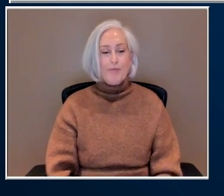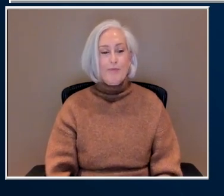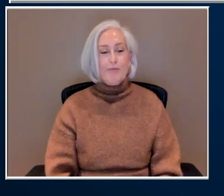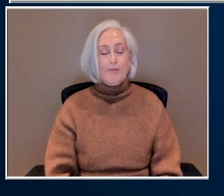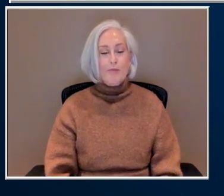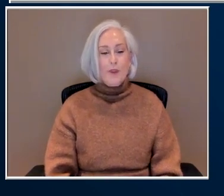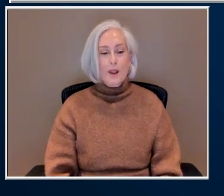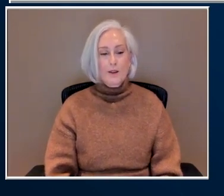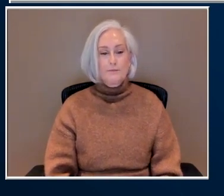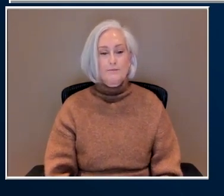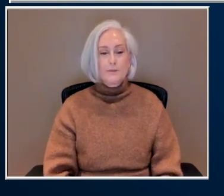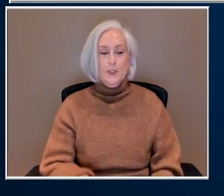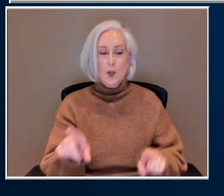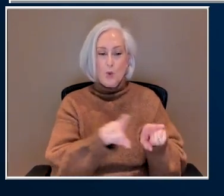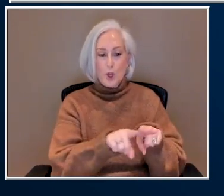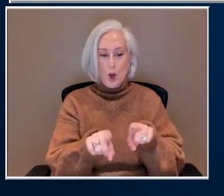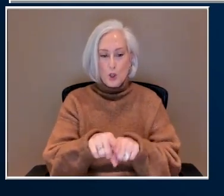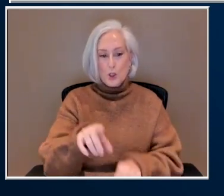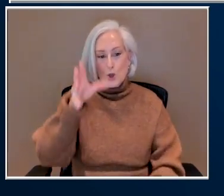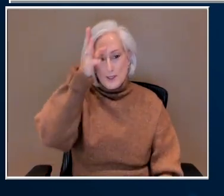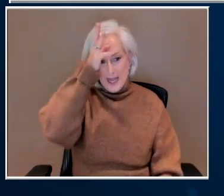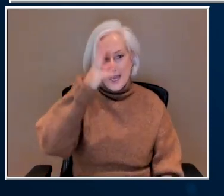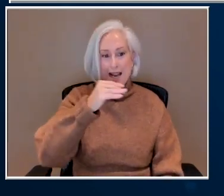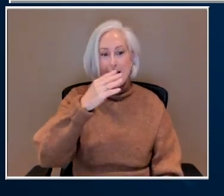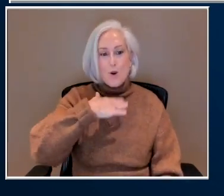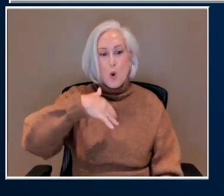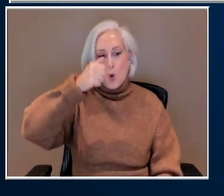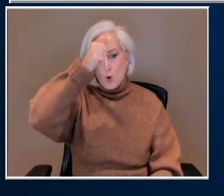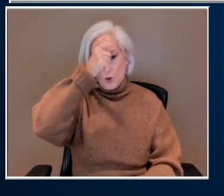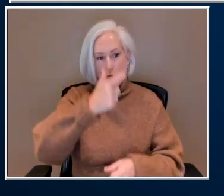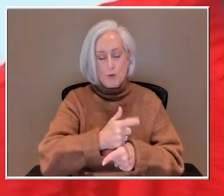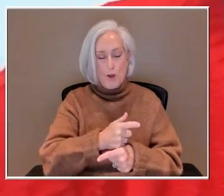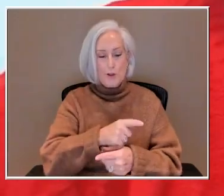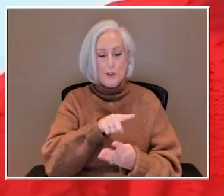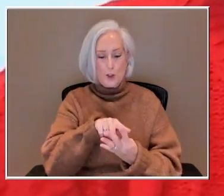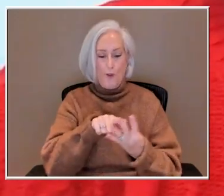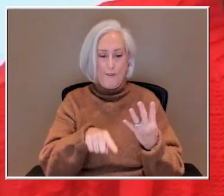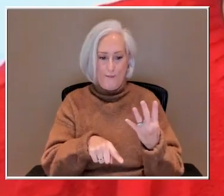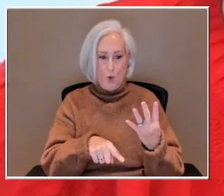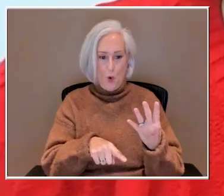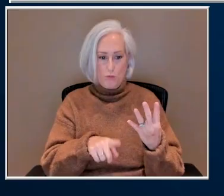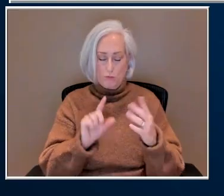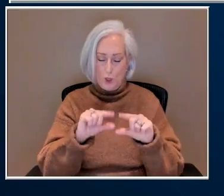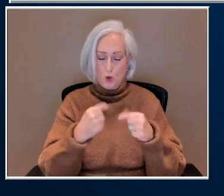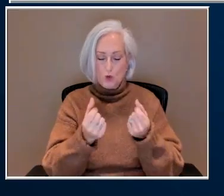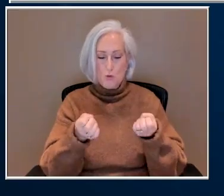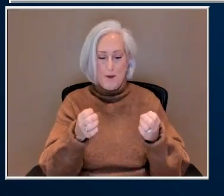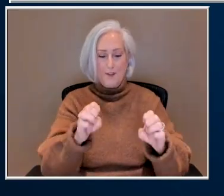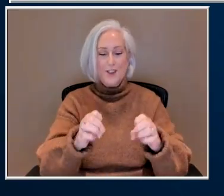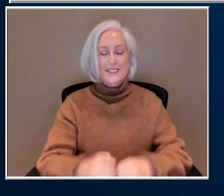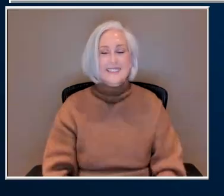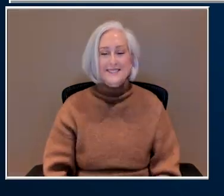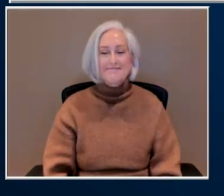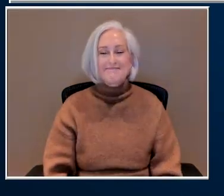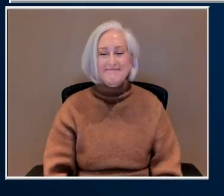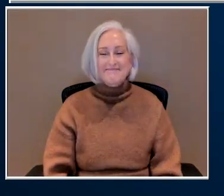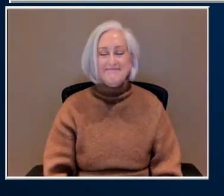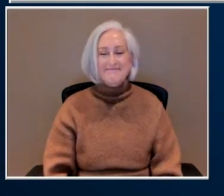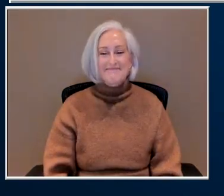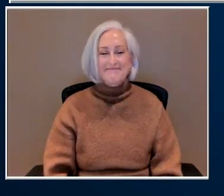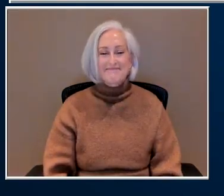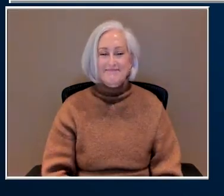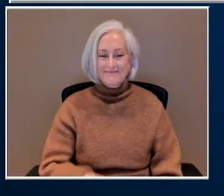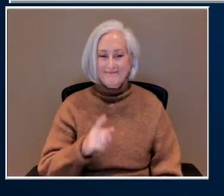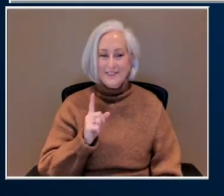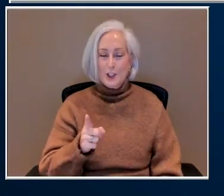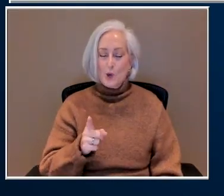have Dad and we have older brother Brandon, who are also there. So group effort. I know you are a tight-knit family